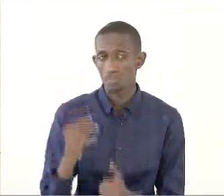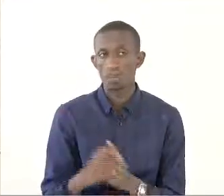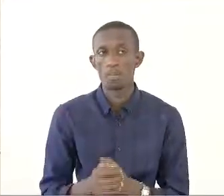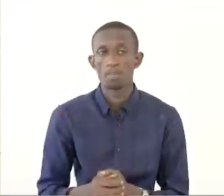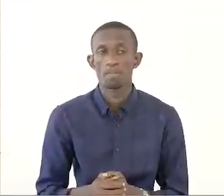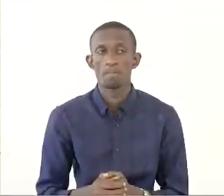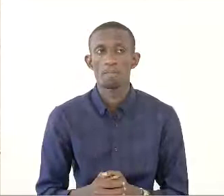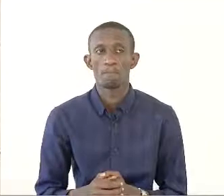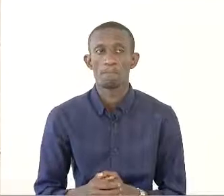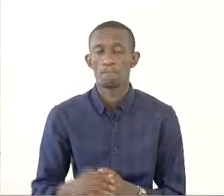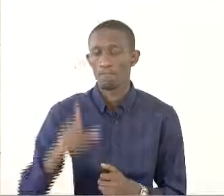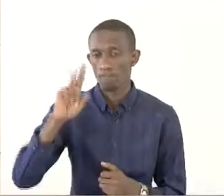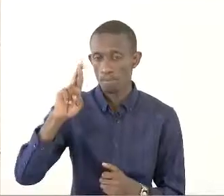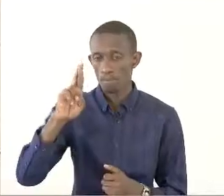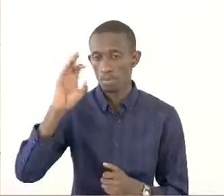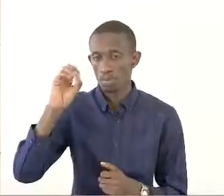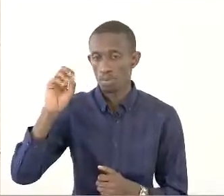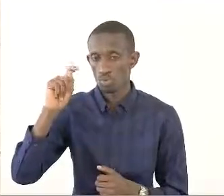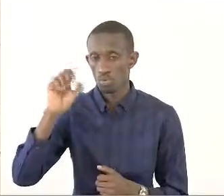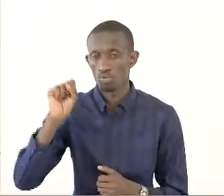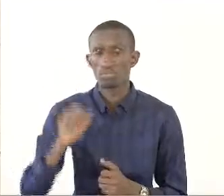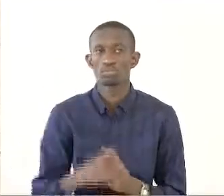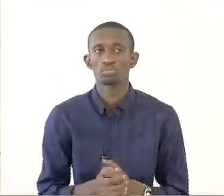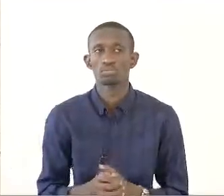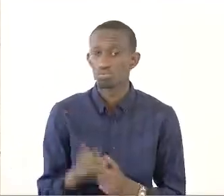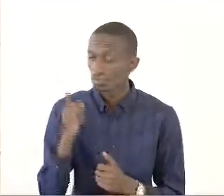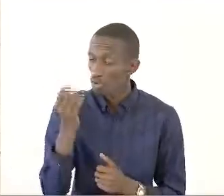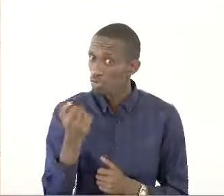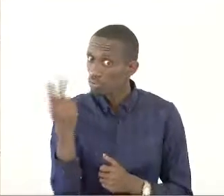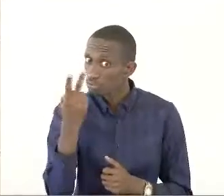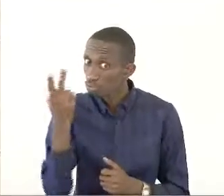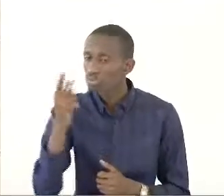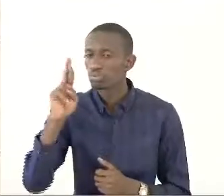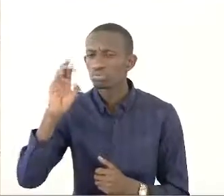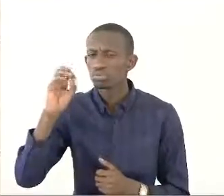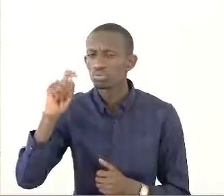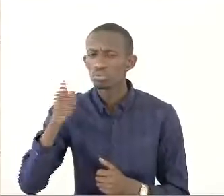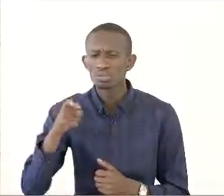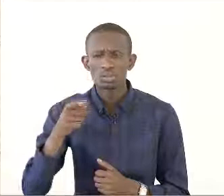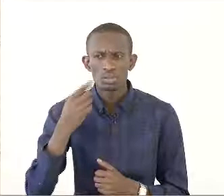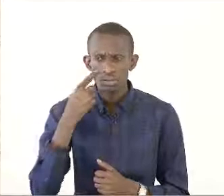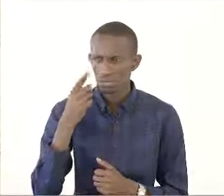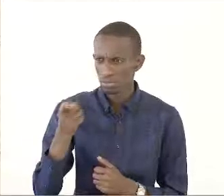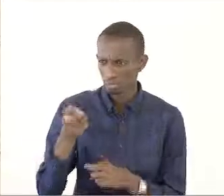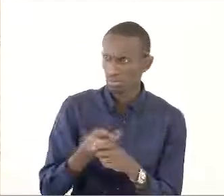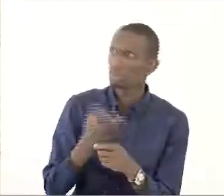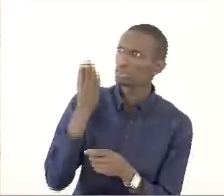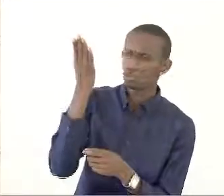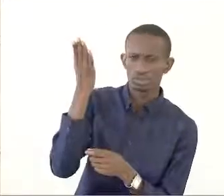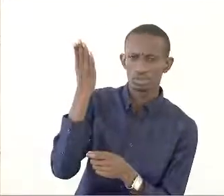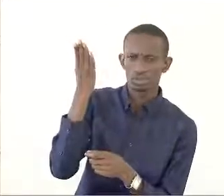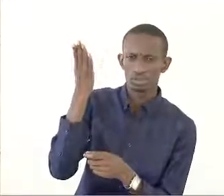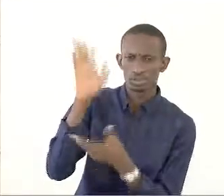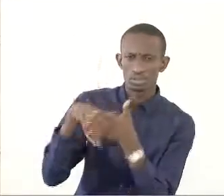two roots. You have 2 roots. As you can see from this graph, you